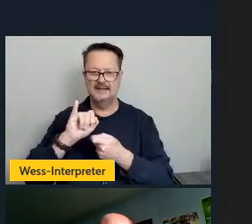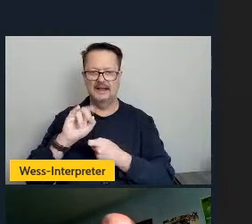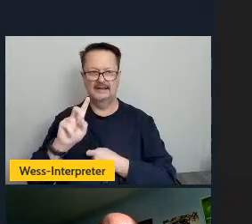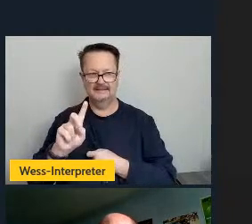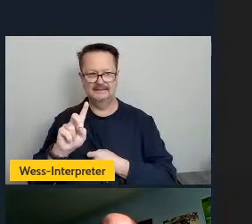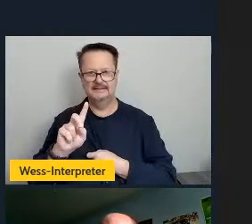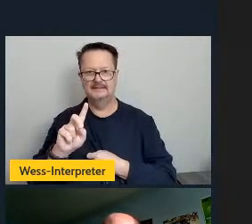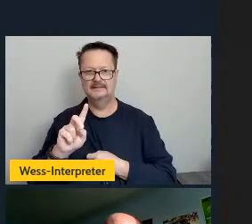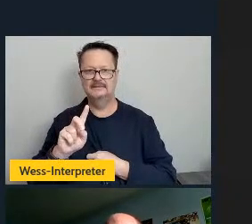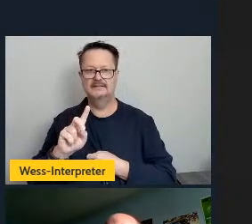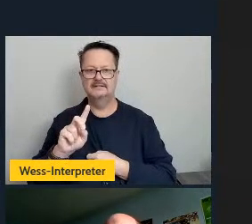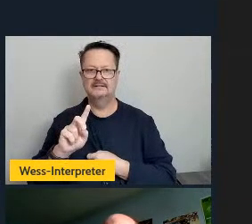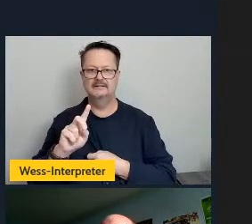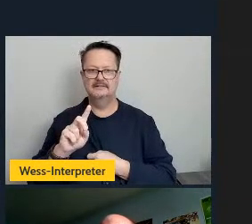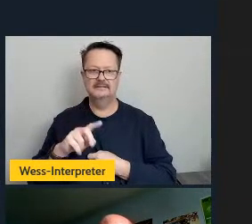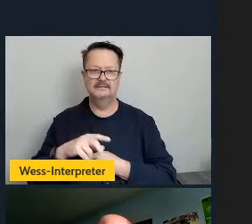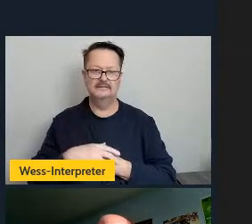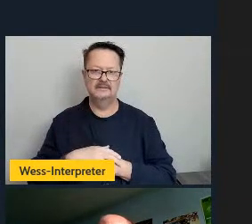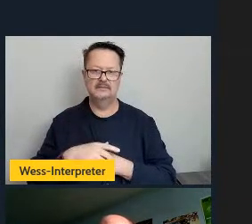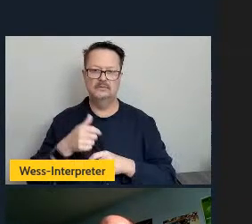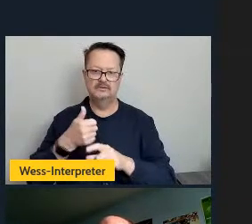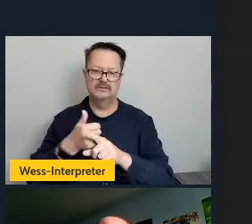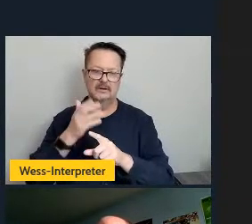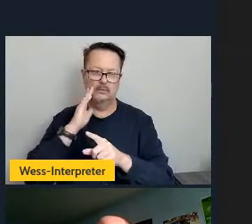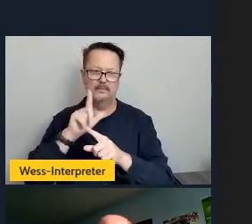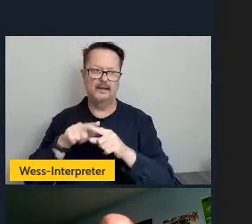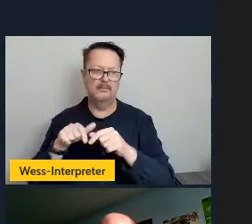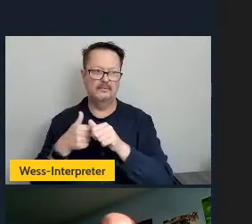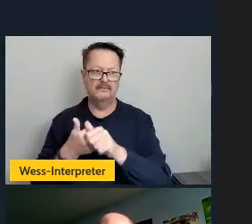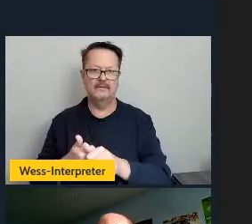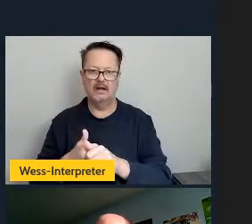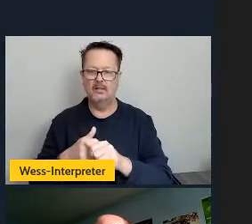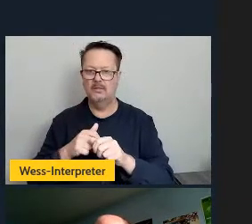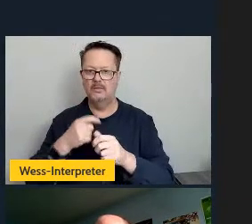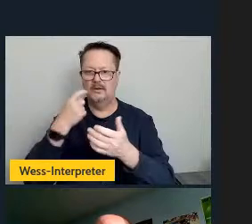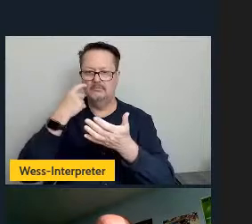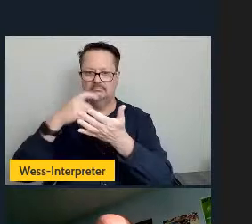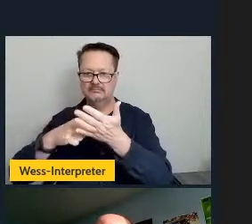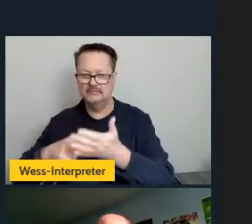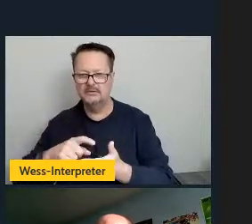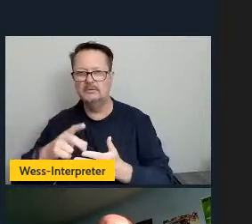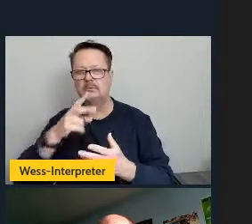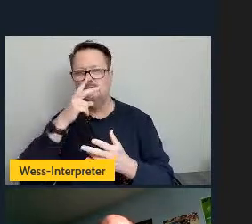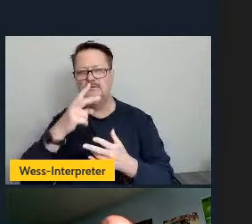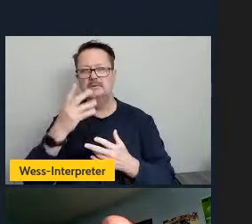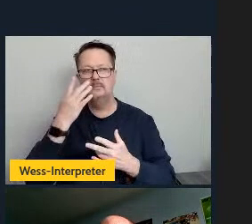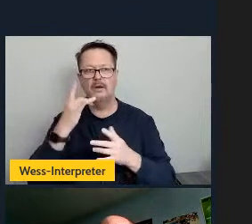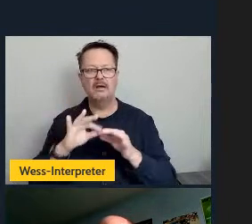which it will tag the topic with, and we'll see how that's used later.